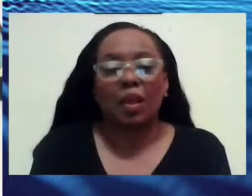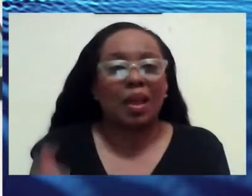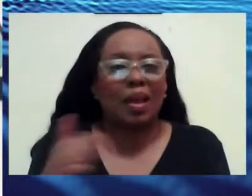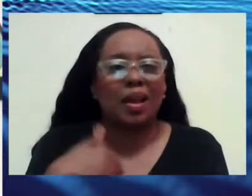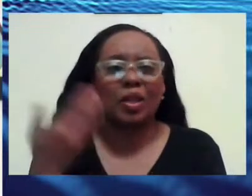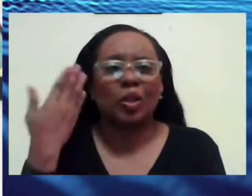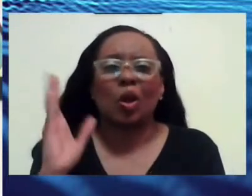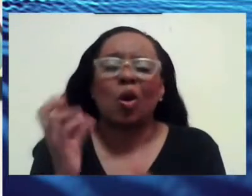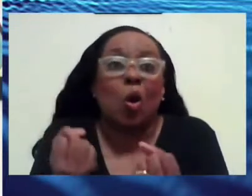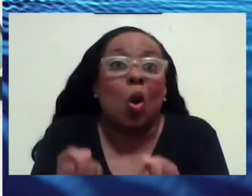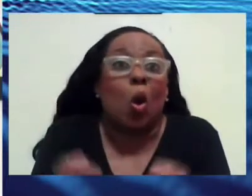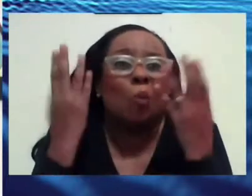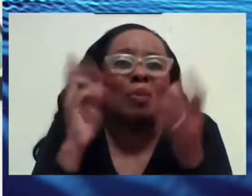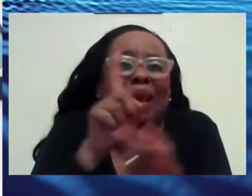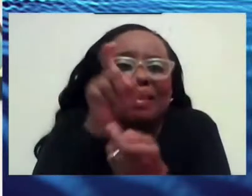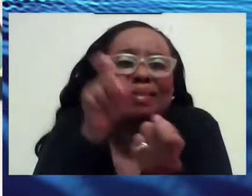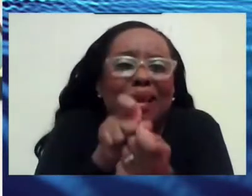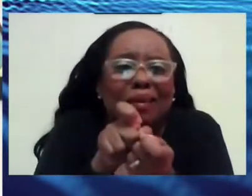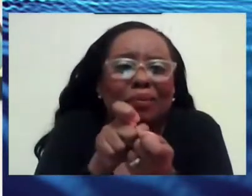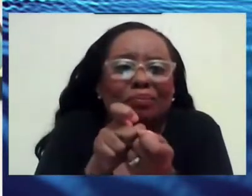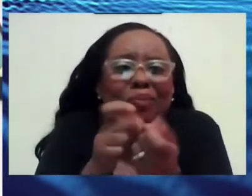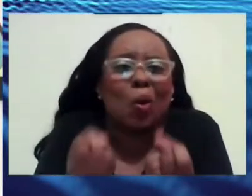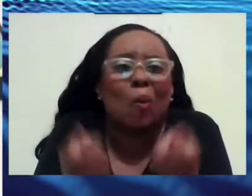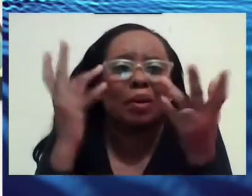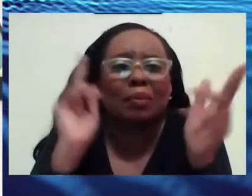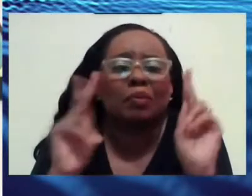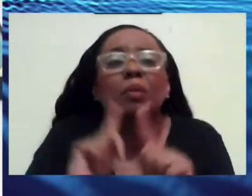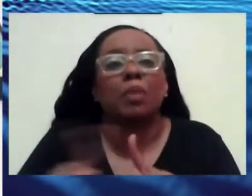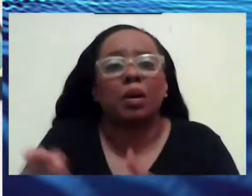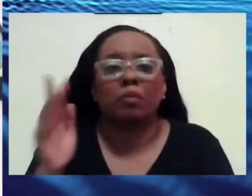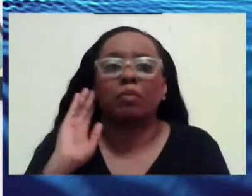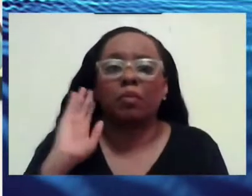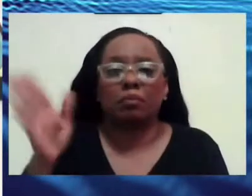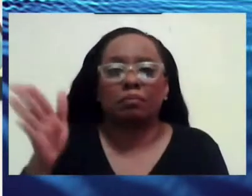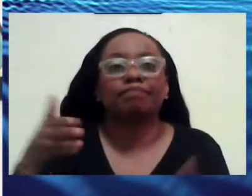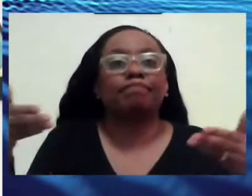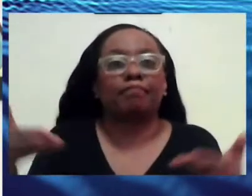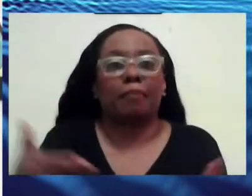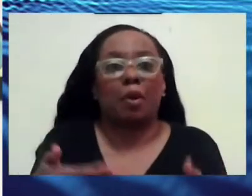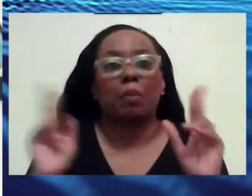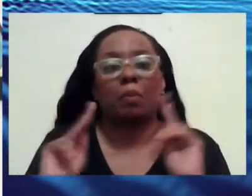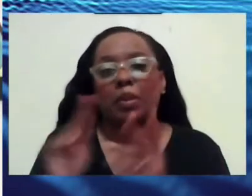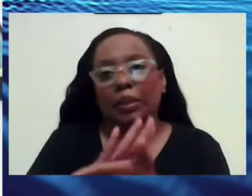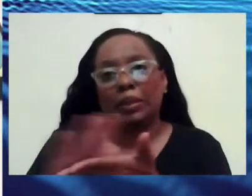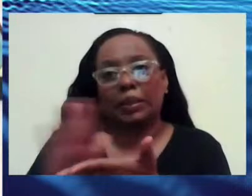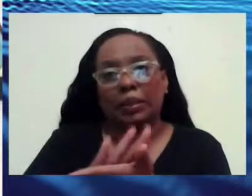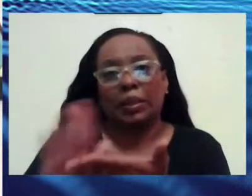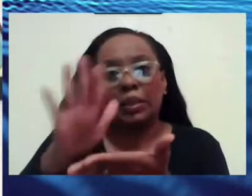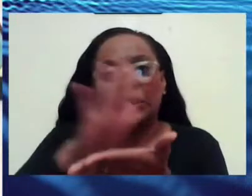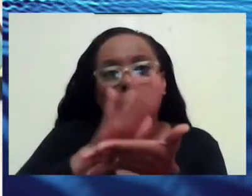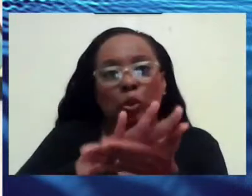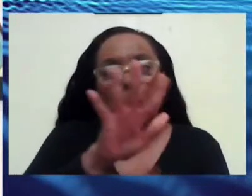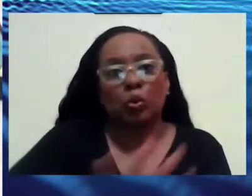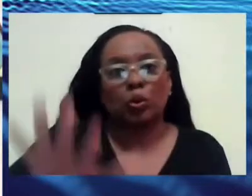little bit difficult at this point, but we are subcontracting persons to assist us with the general works across the schools.